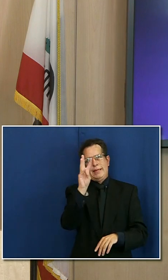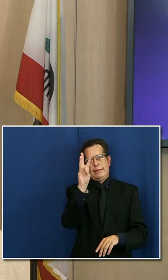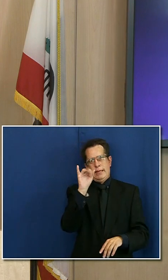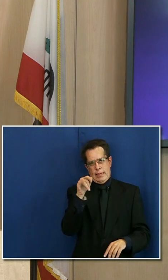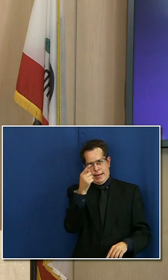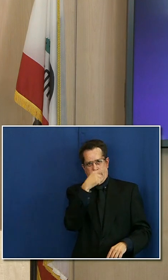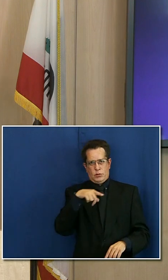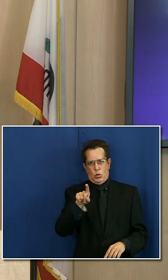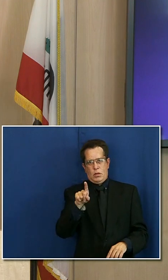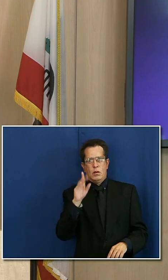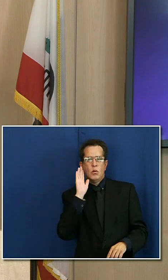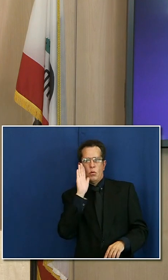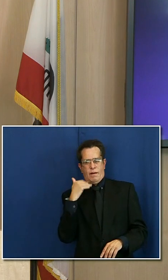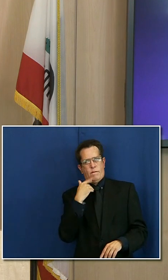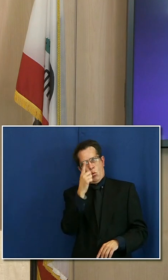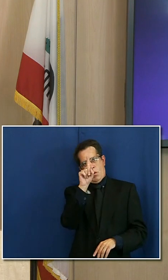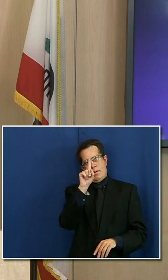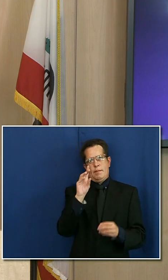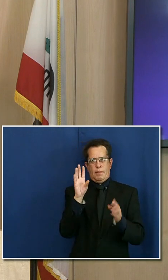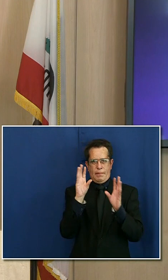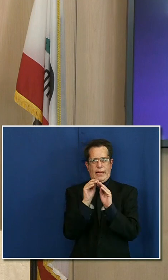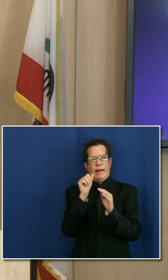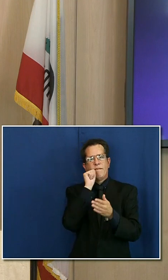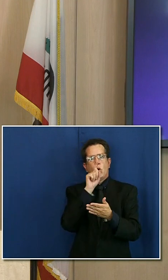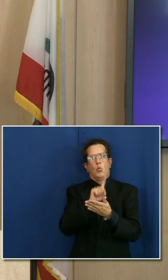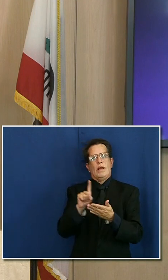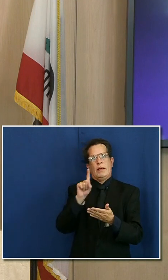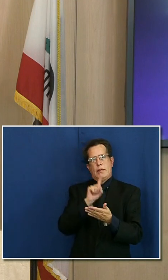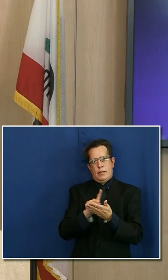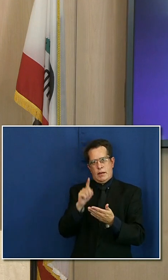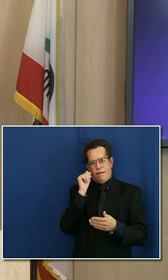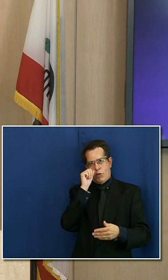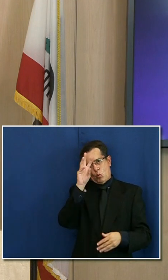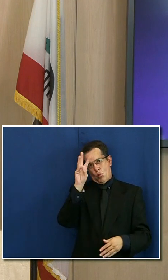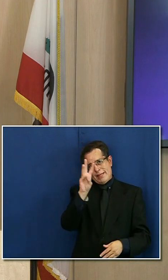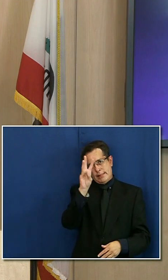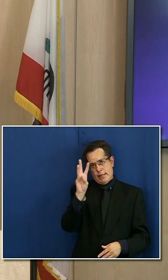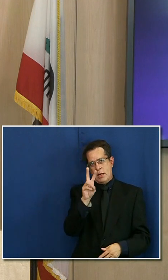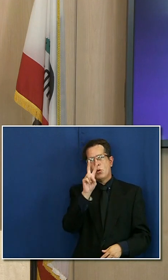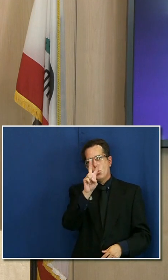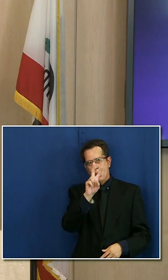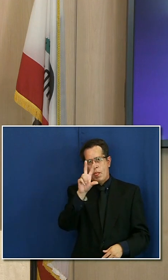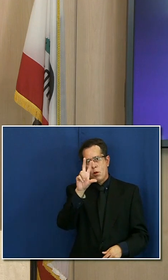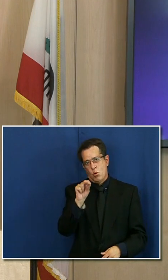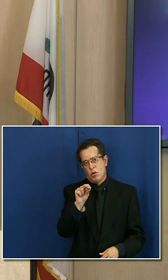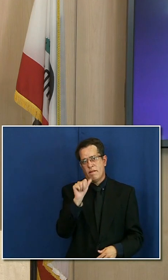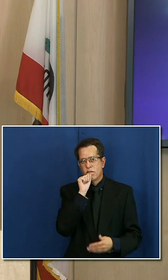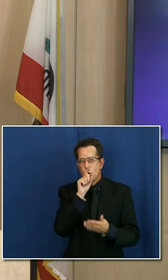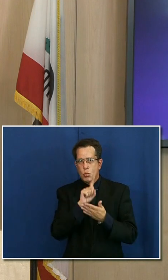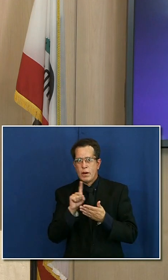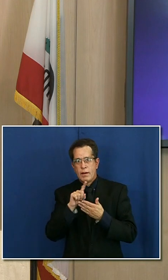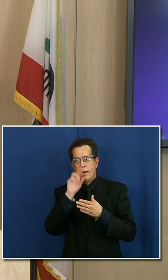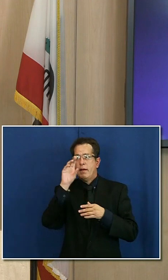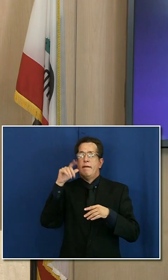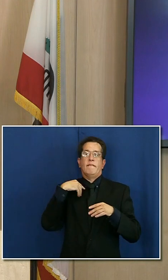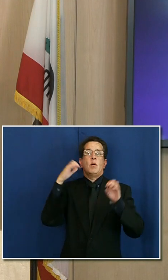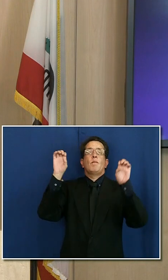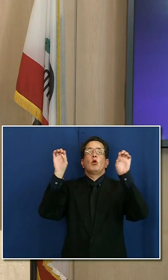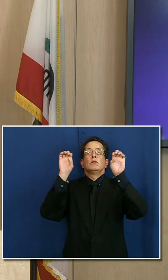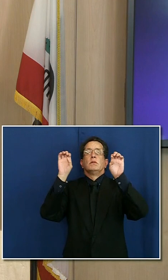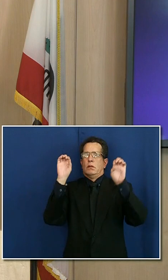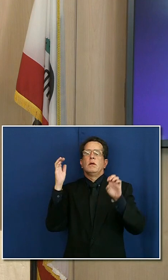going to be down to 1 briefing per week, which will be on Wednesday at 2:30, unless there's breaking news that